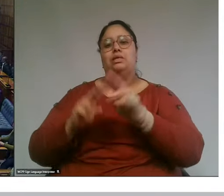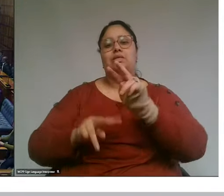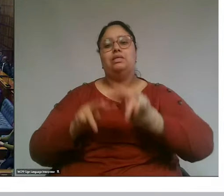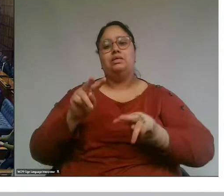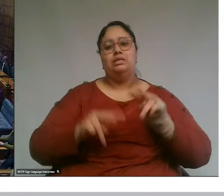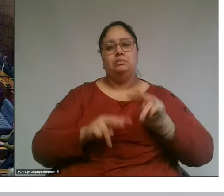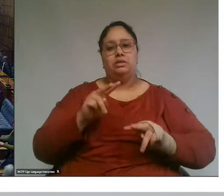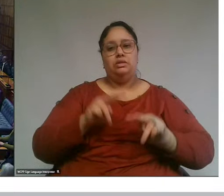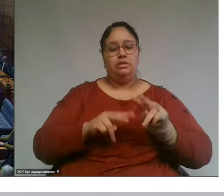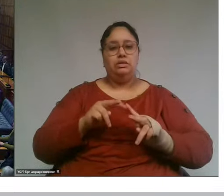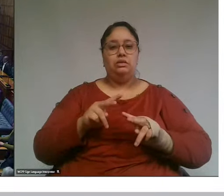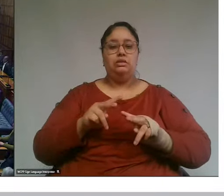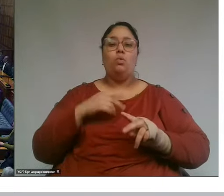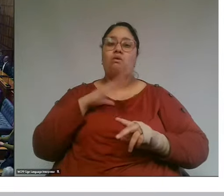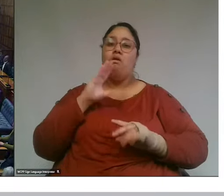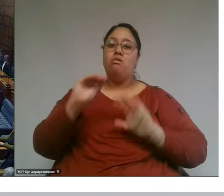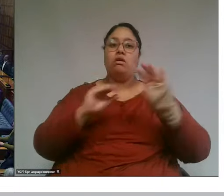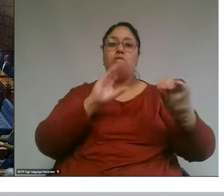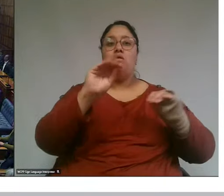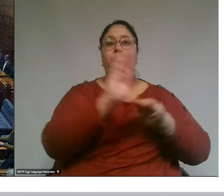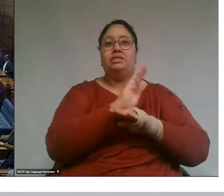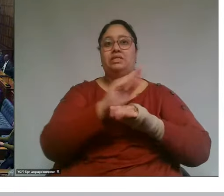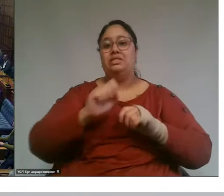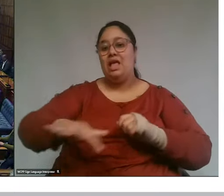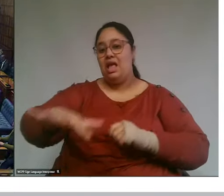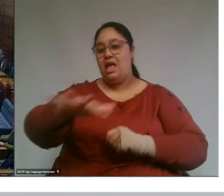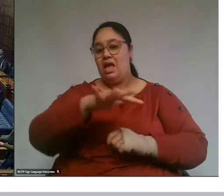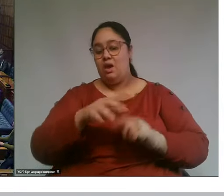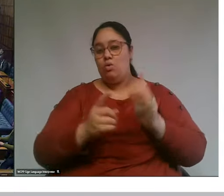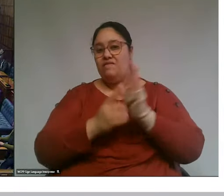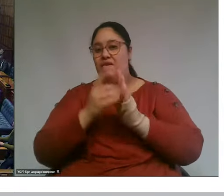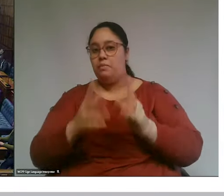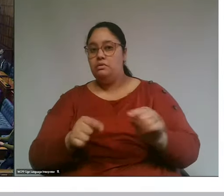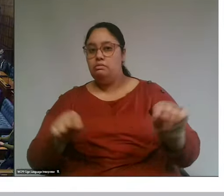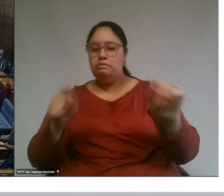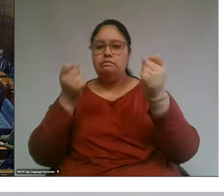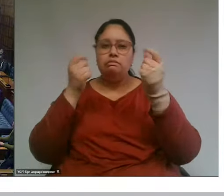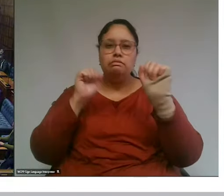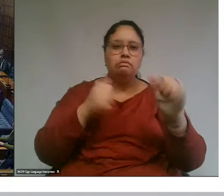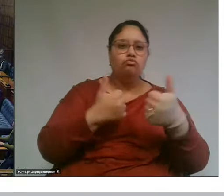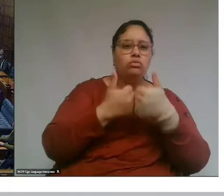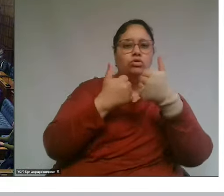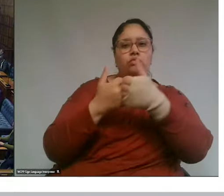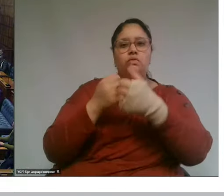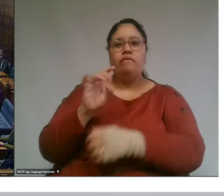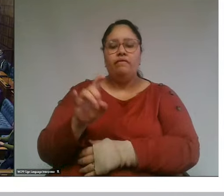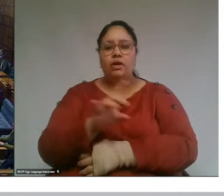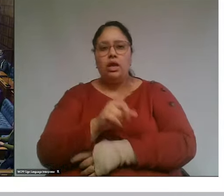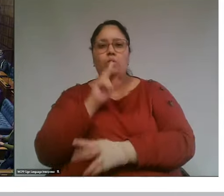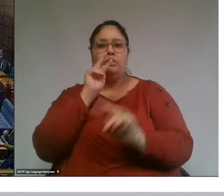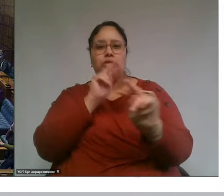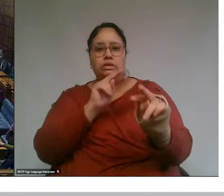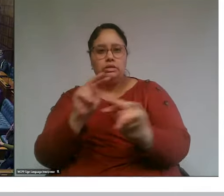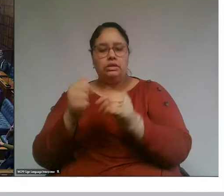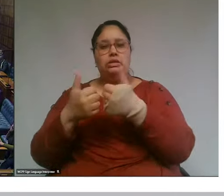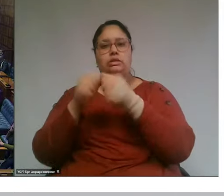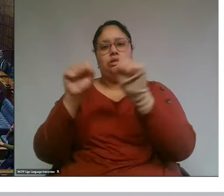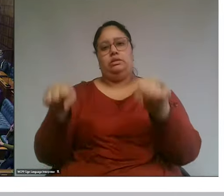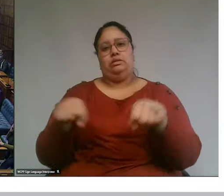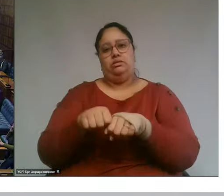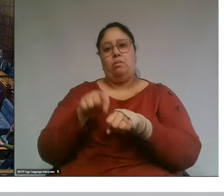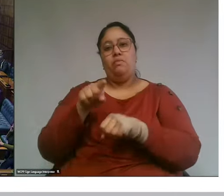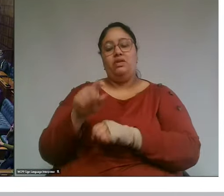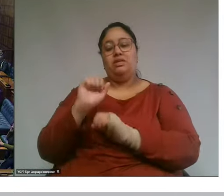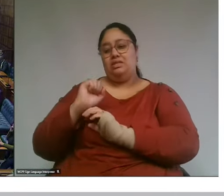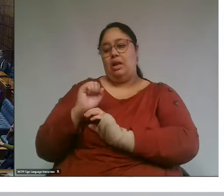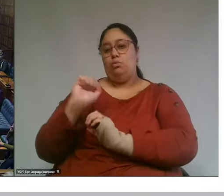spoke to businesses in the area or developers in the area to understand their challenges we then looked at the system that the that Stalin